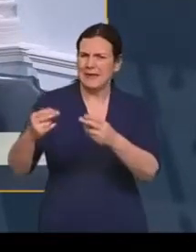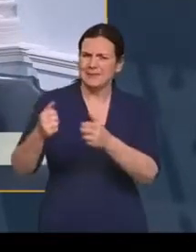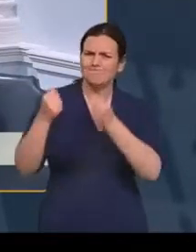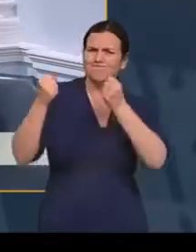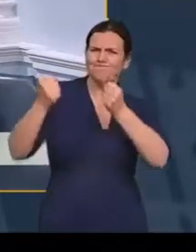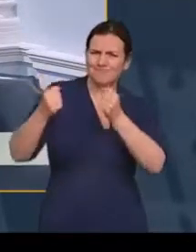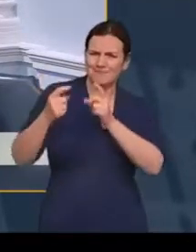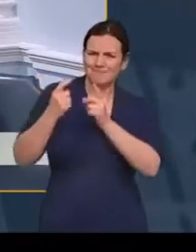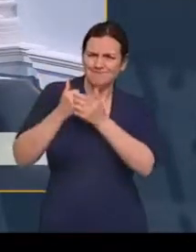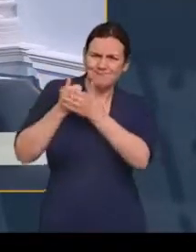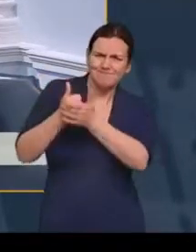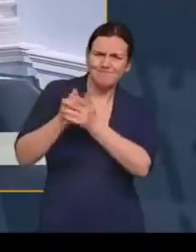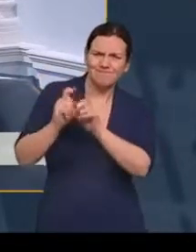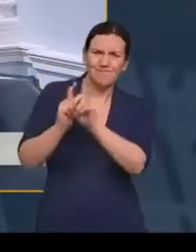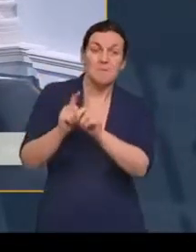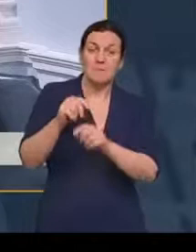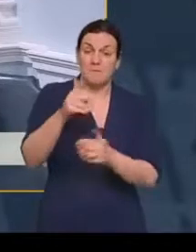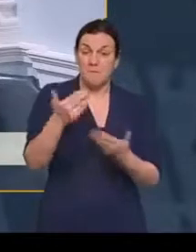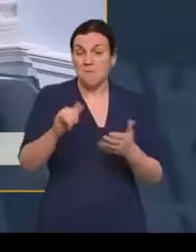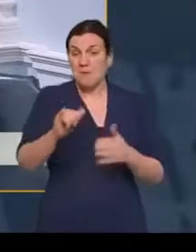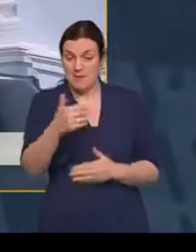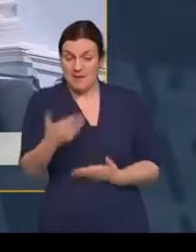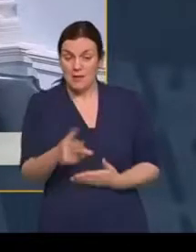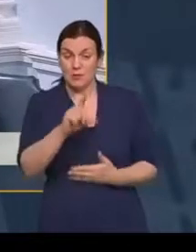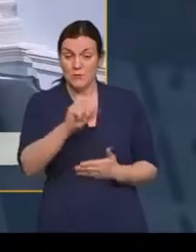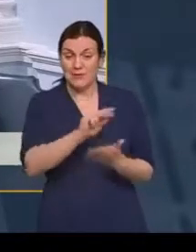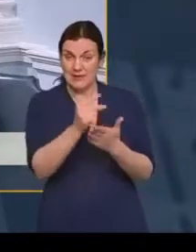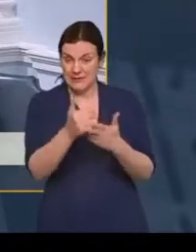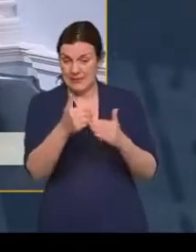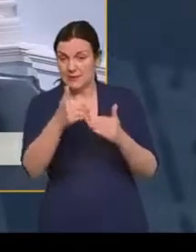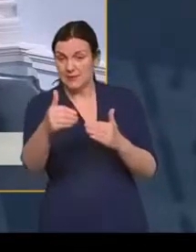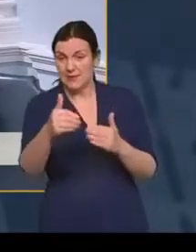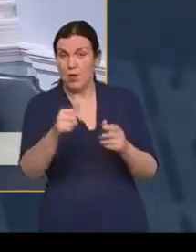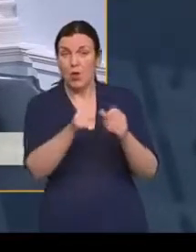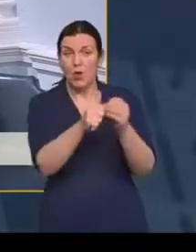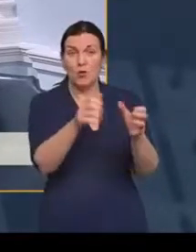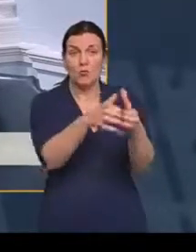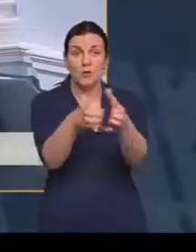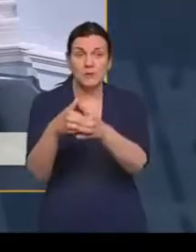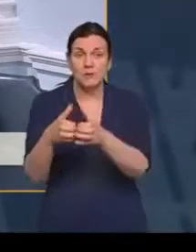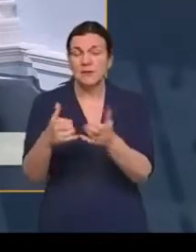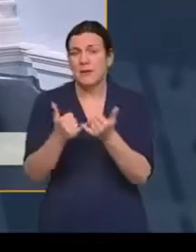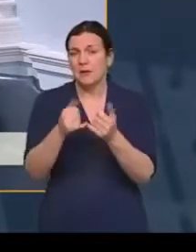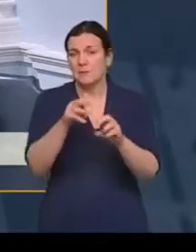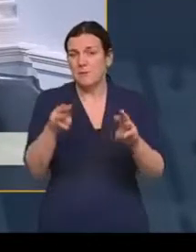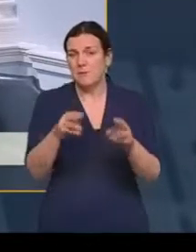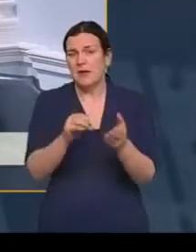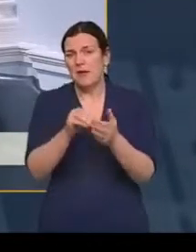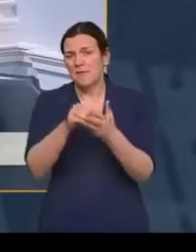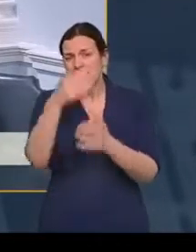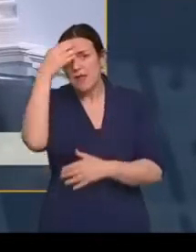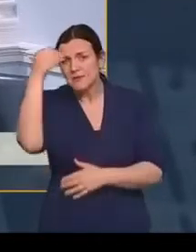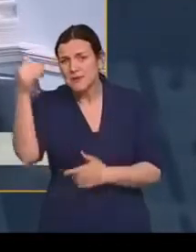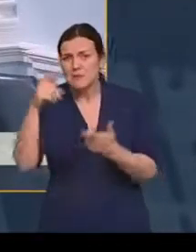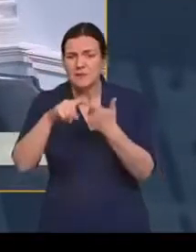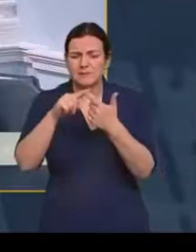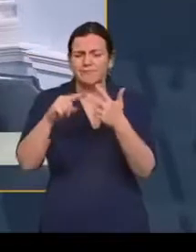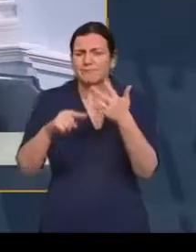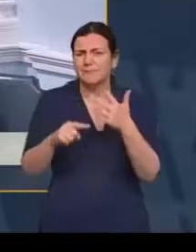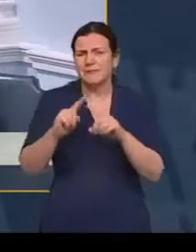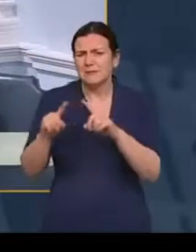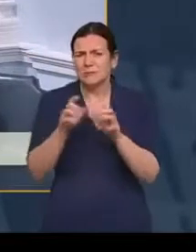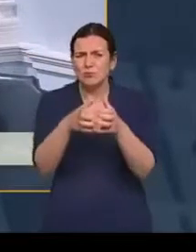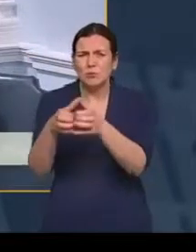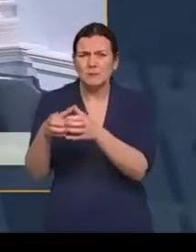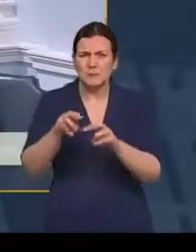to be championed, and maybe in the 2018 this is the opportunity that this House may take up. Groups like people suffering from Alzheimer's